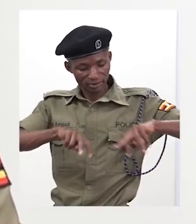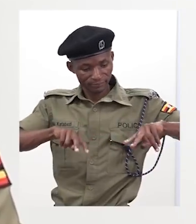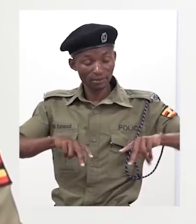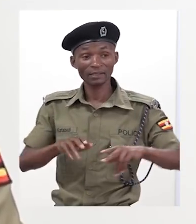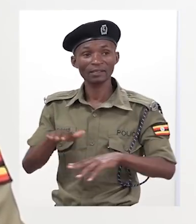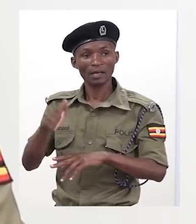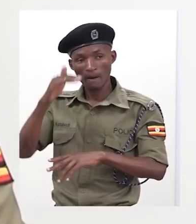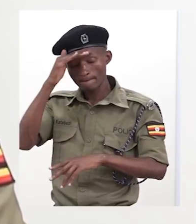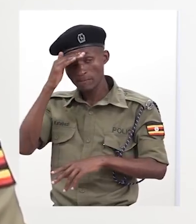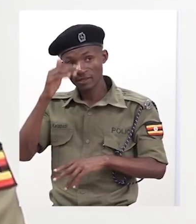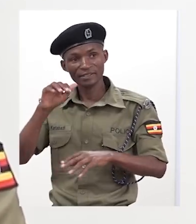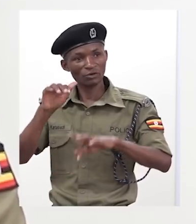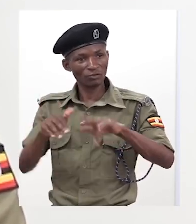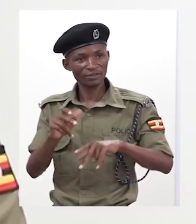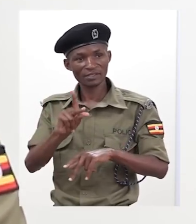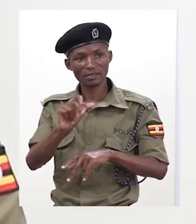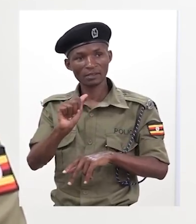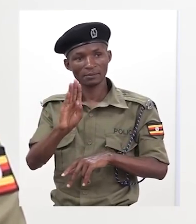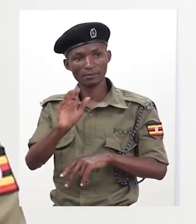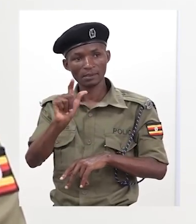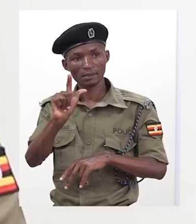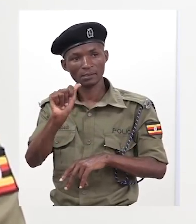Kabalagala. Of course,